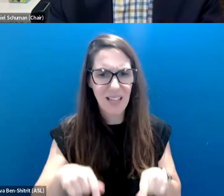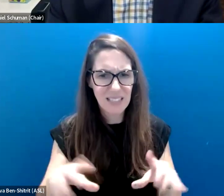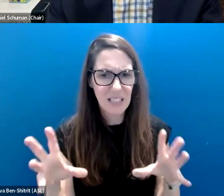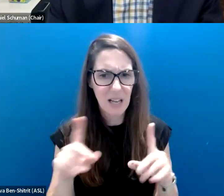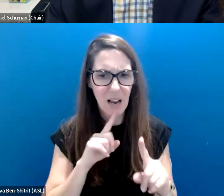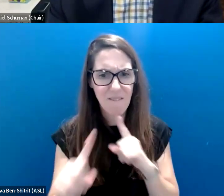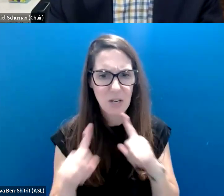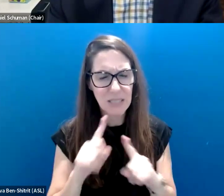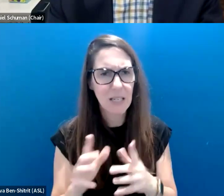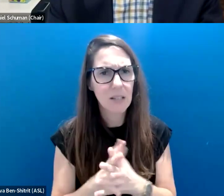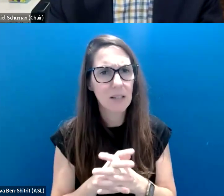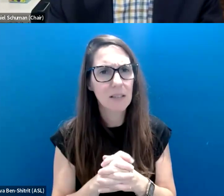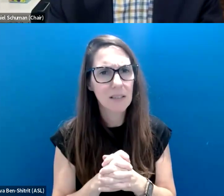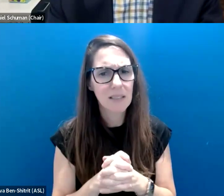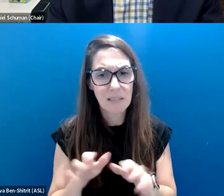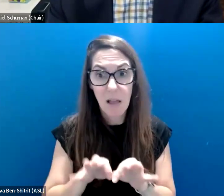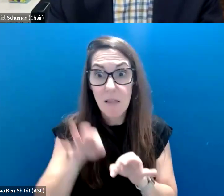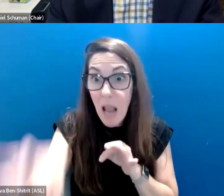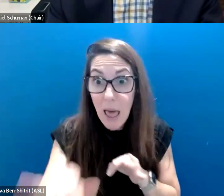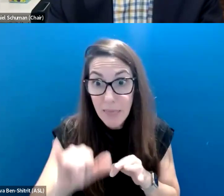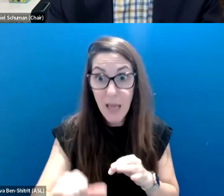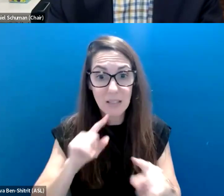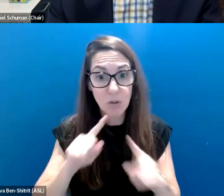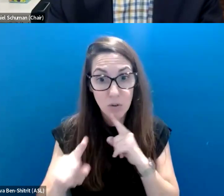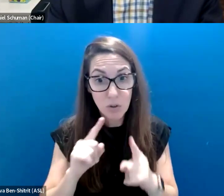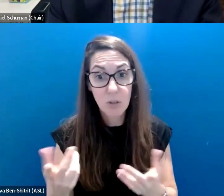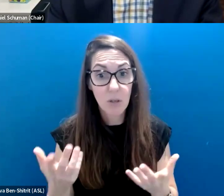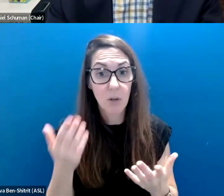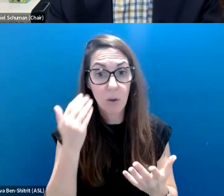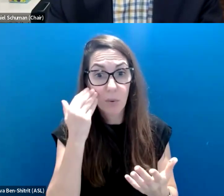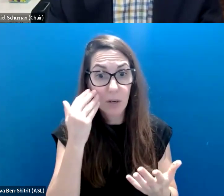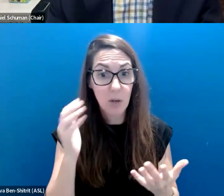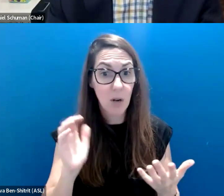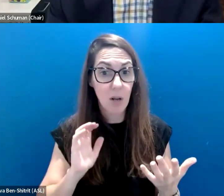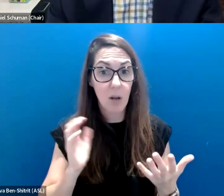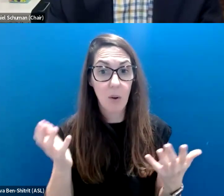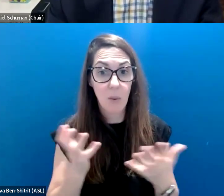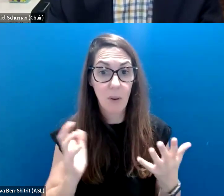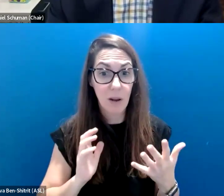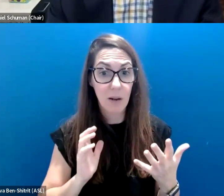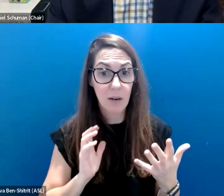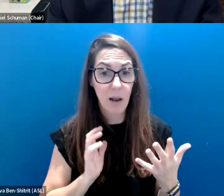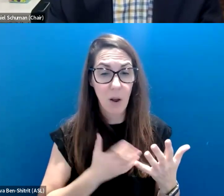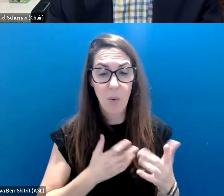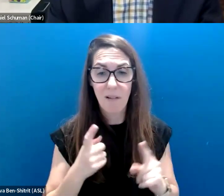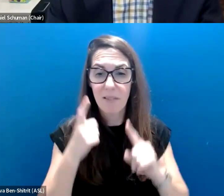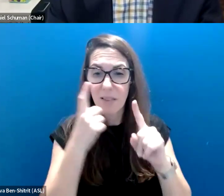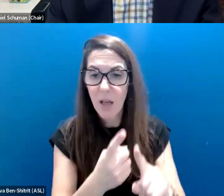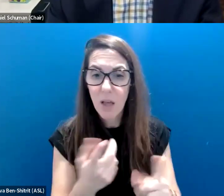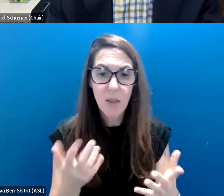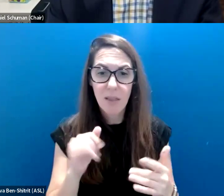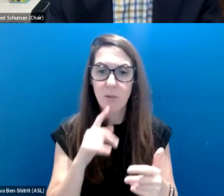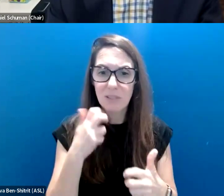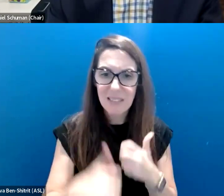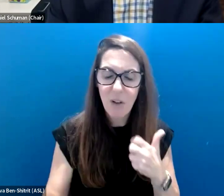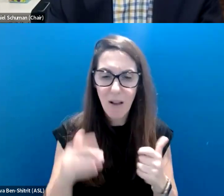think we know what our task is going to be difficult enough to focus on what it is we want